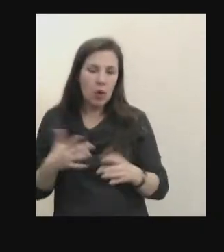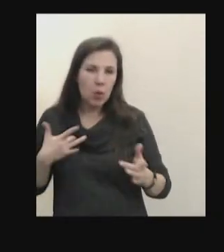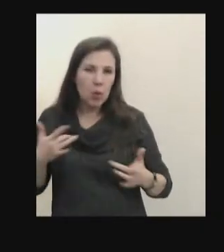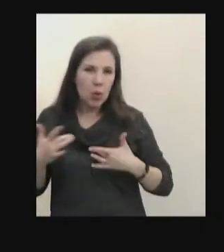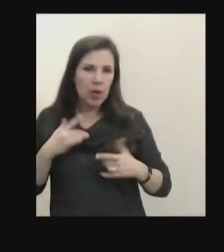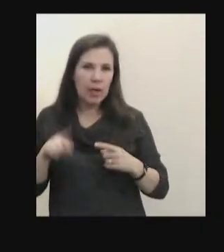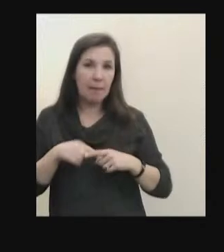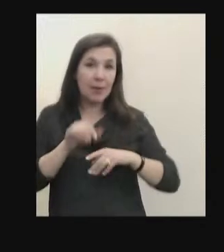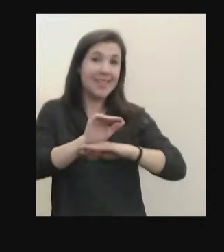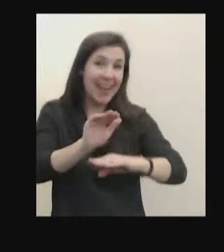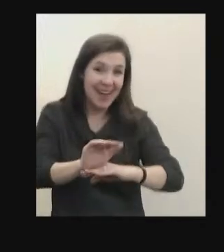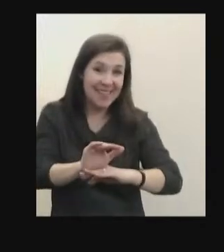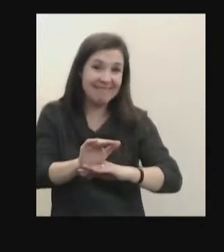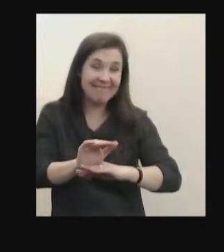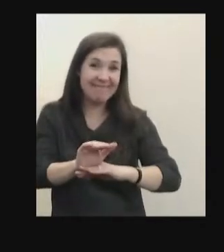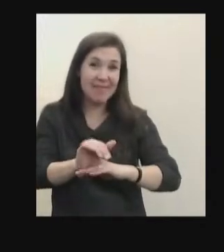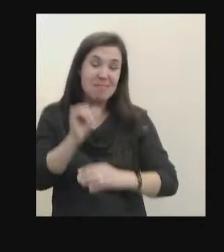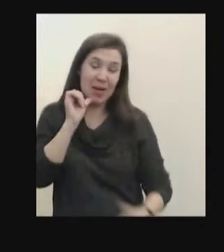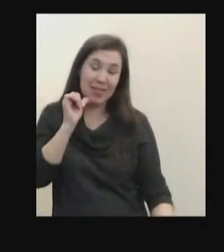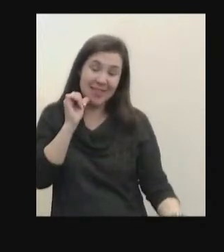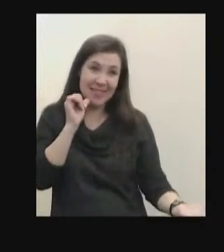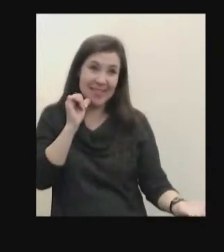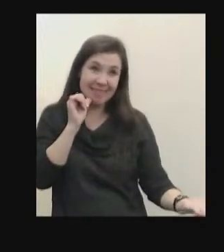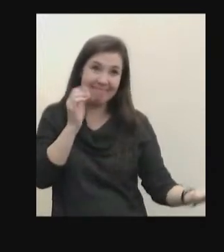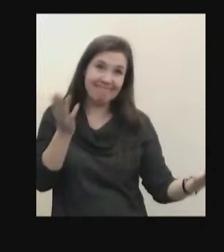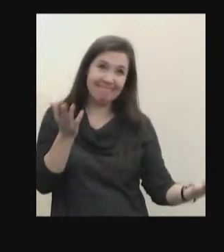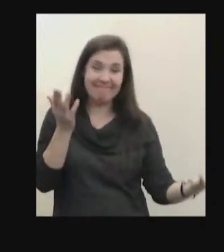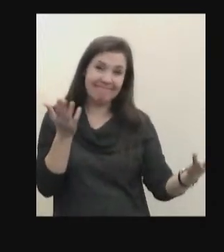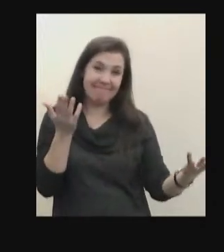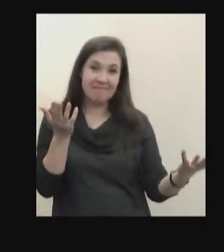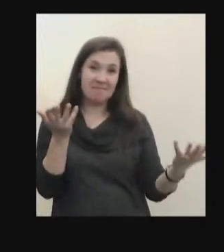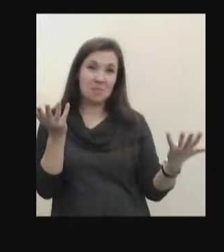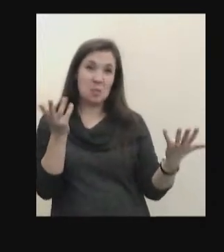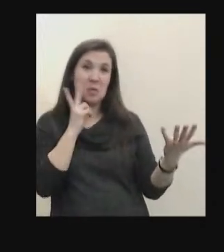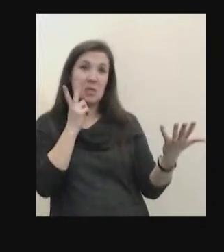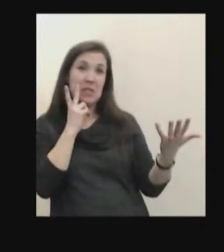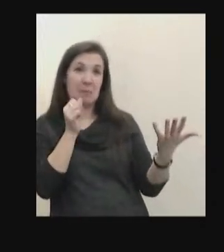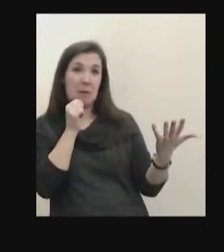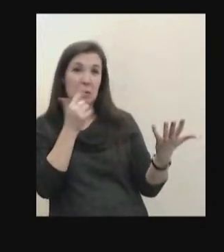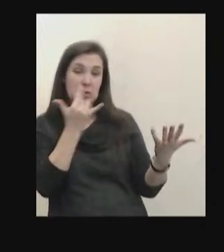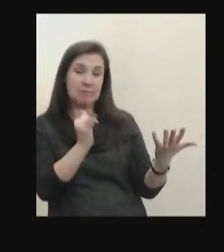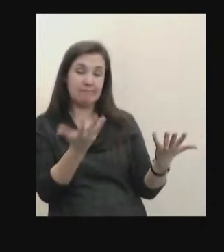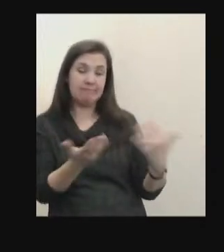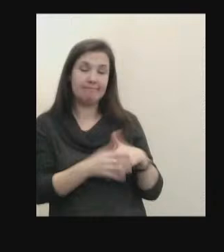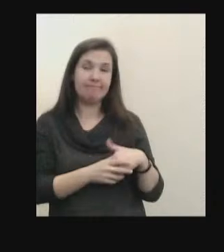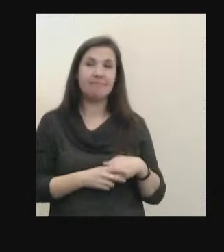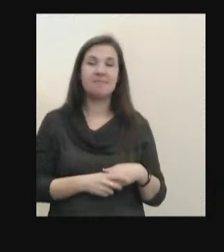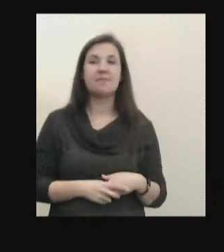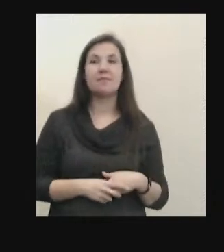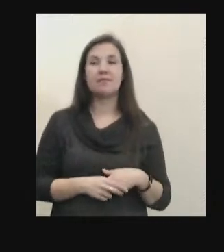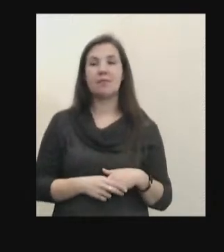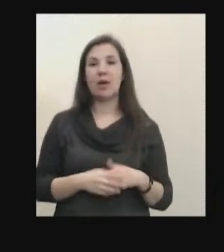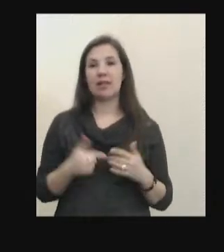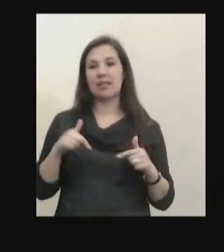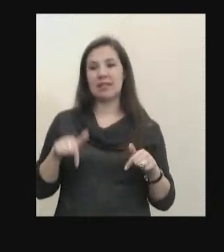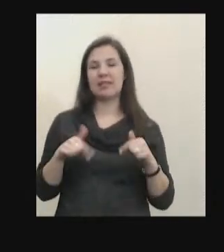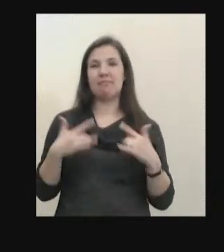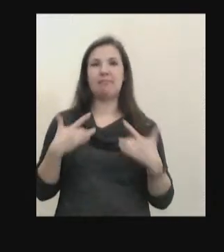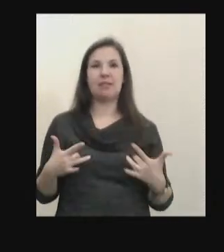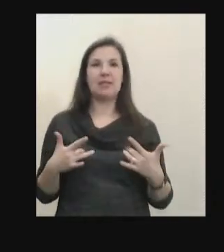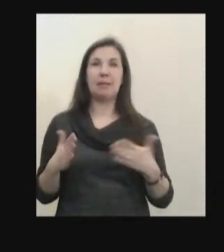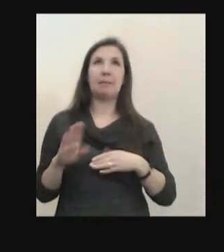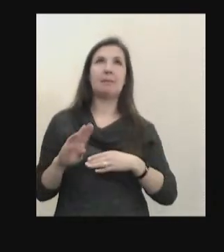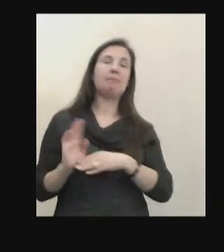tonight and bars and what we might see in bars, which often, because this is the busiest bar night of the